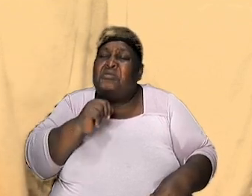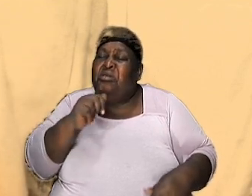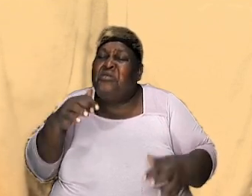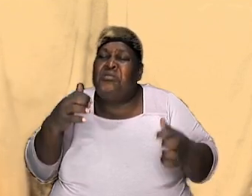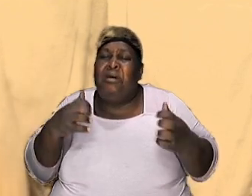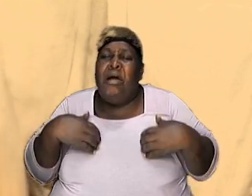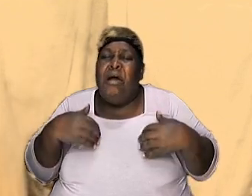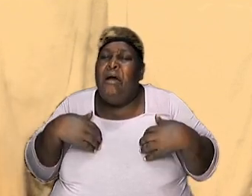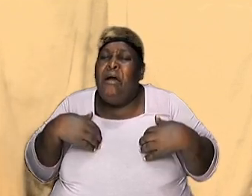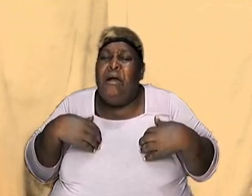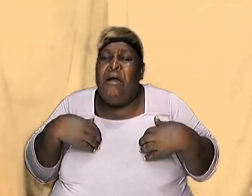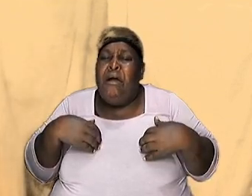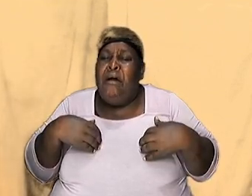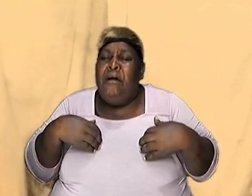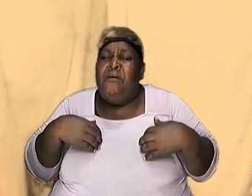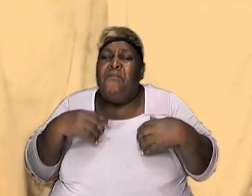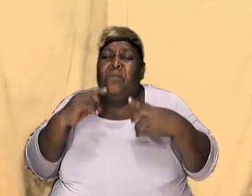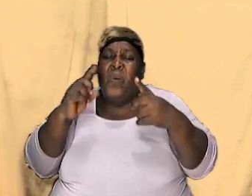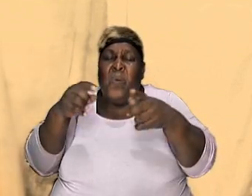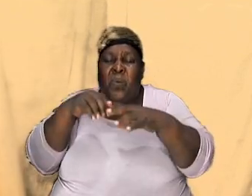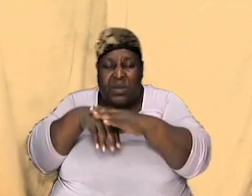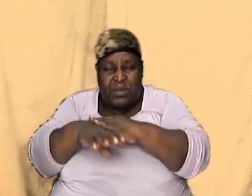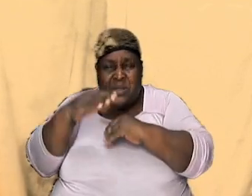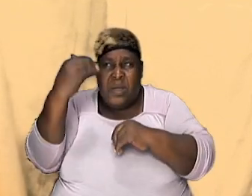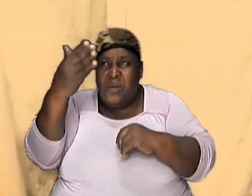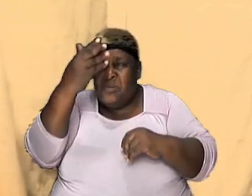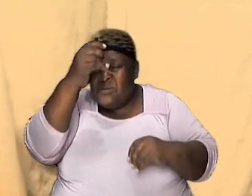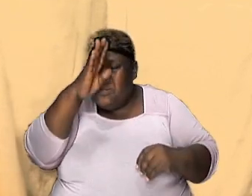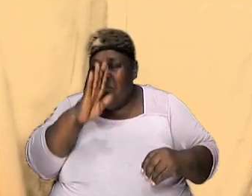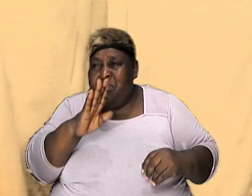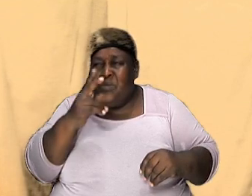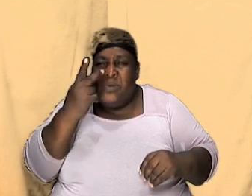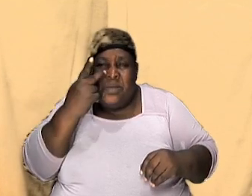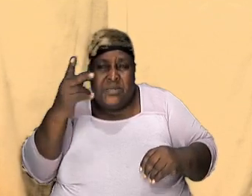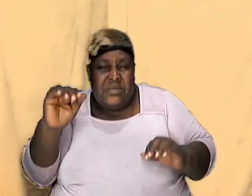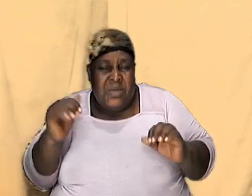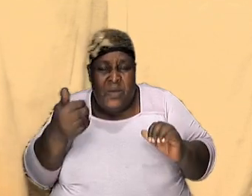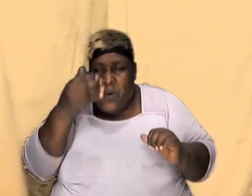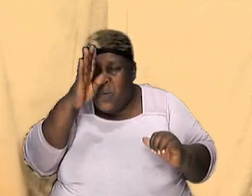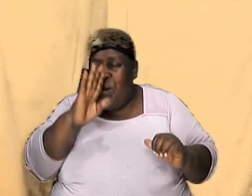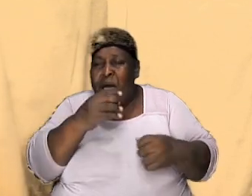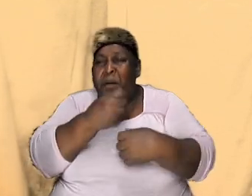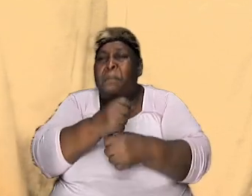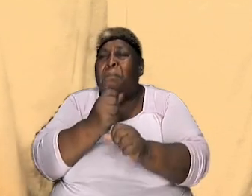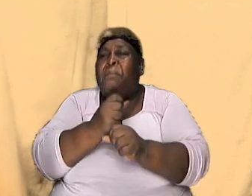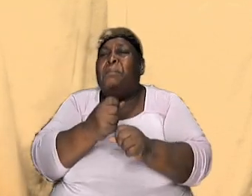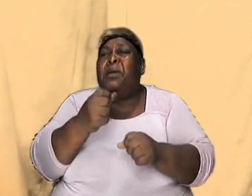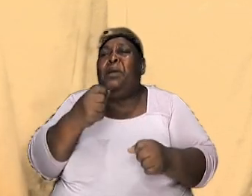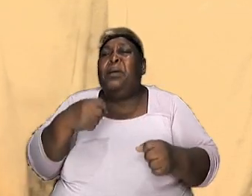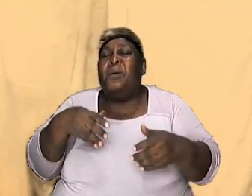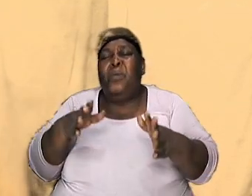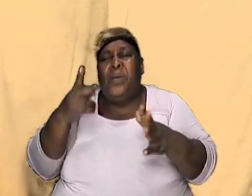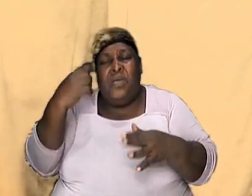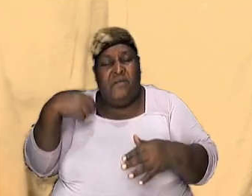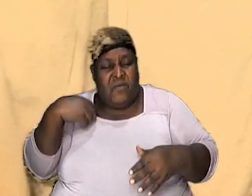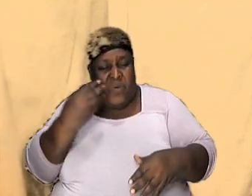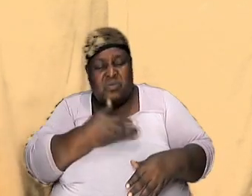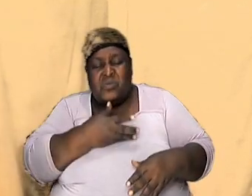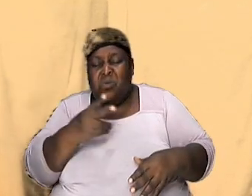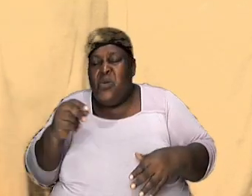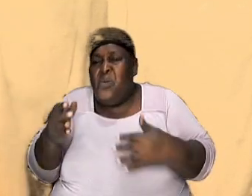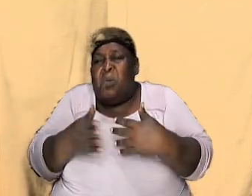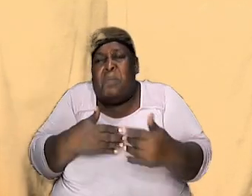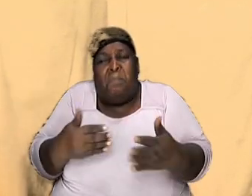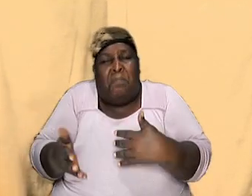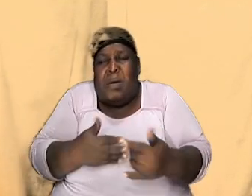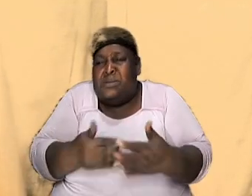access to the presence of God. But we see where God has made a way for us, amen, irrespective of where we are, amen, if we have